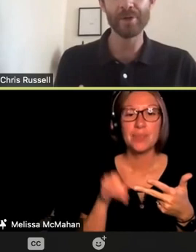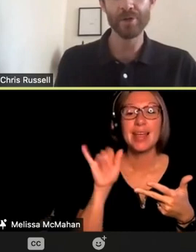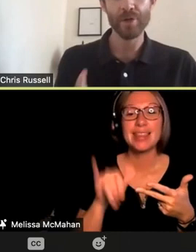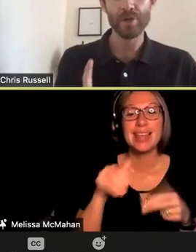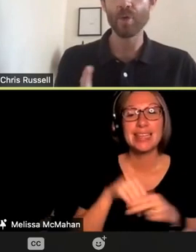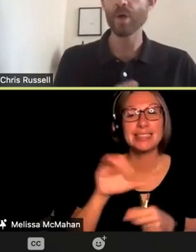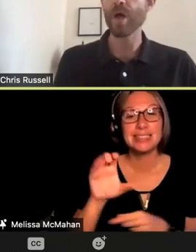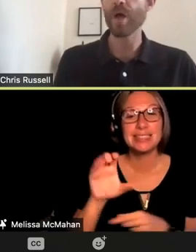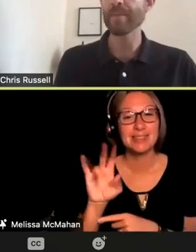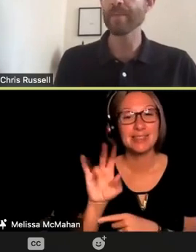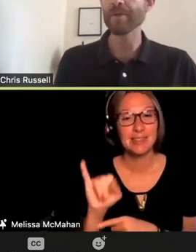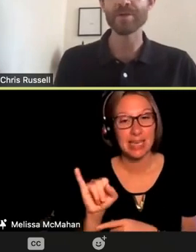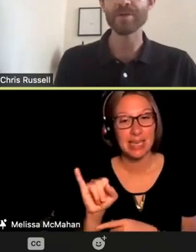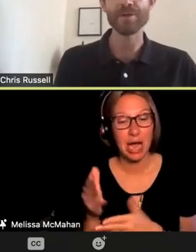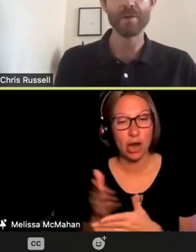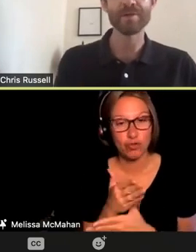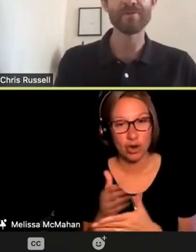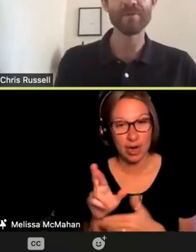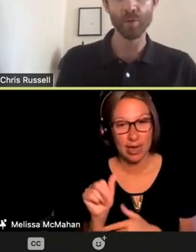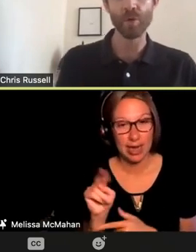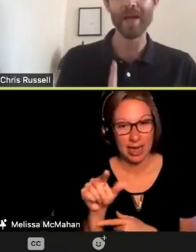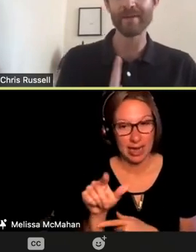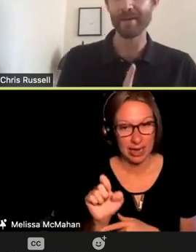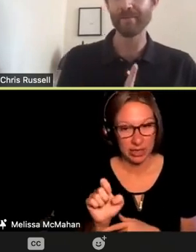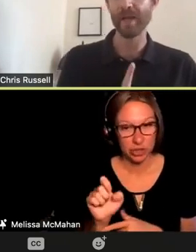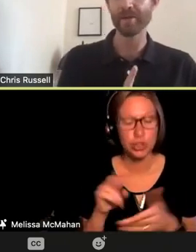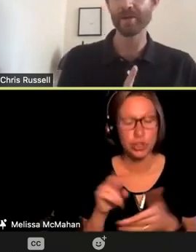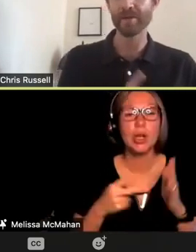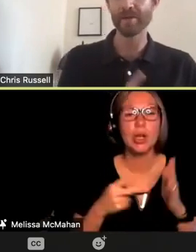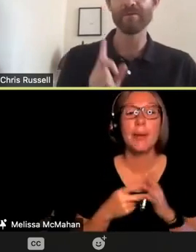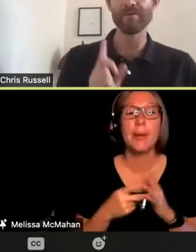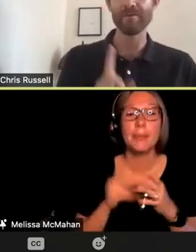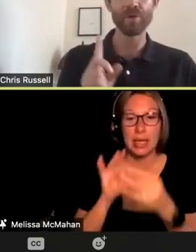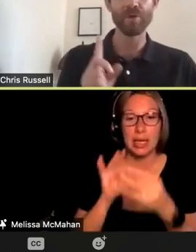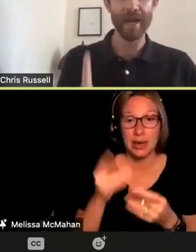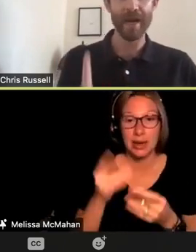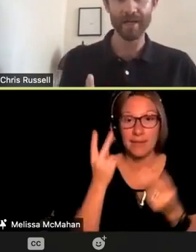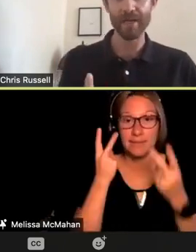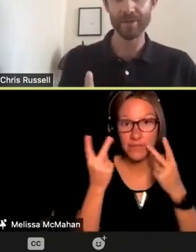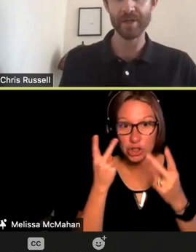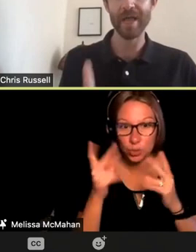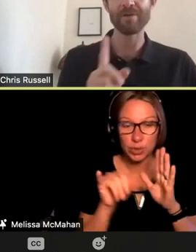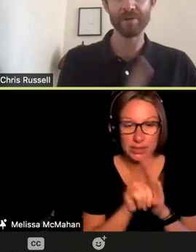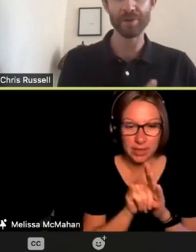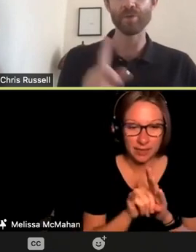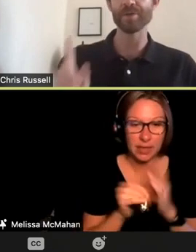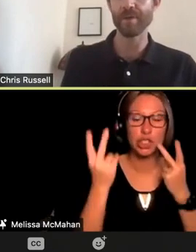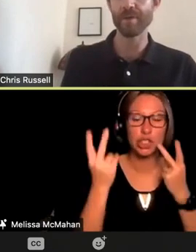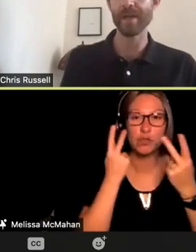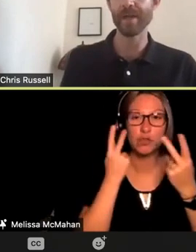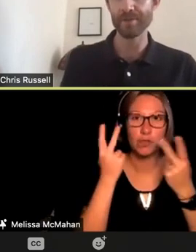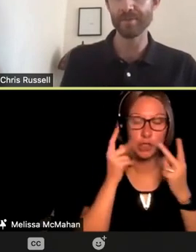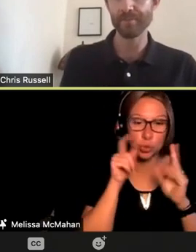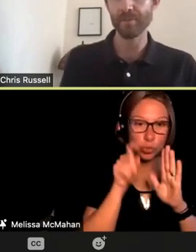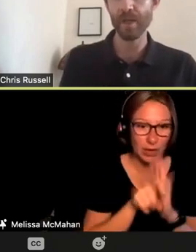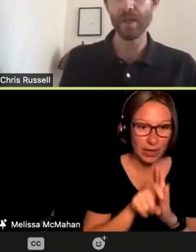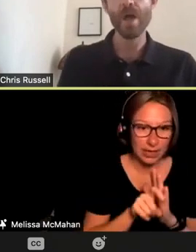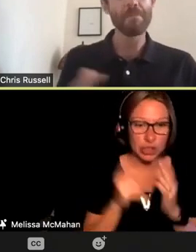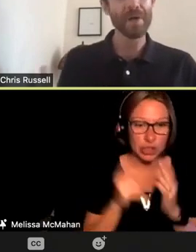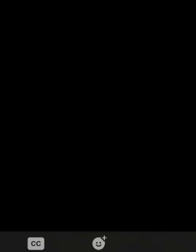CVI range. So we're talking about those in terms of visual identification, visual recognition, and visual